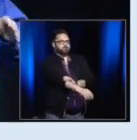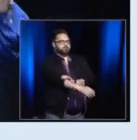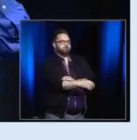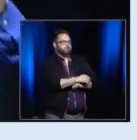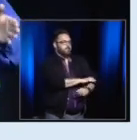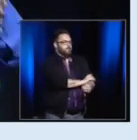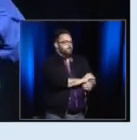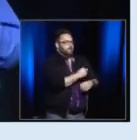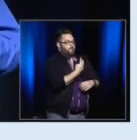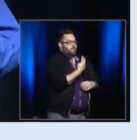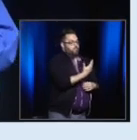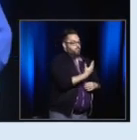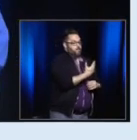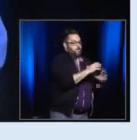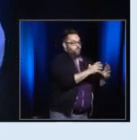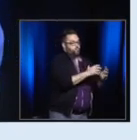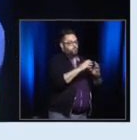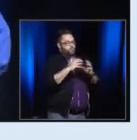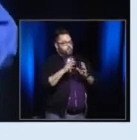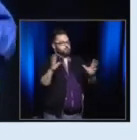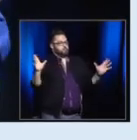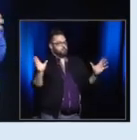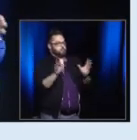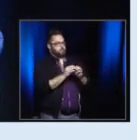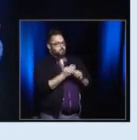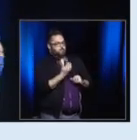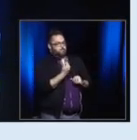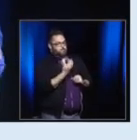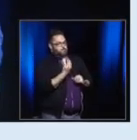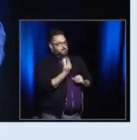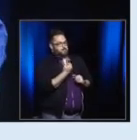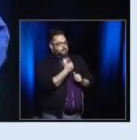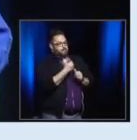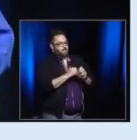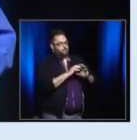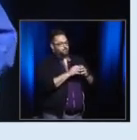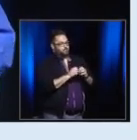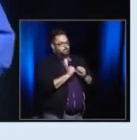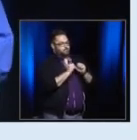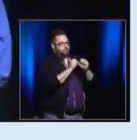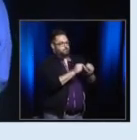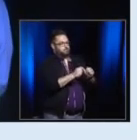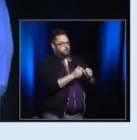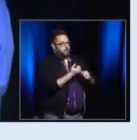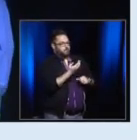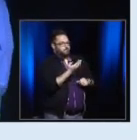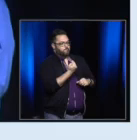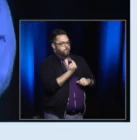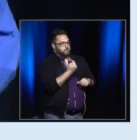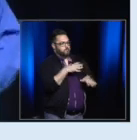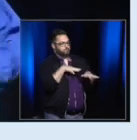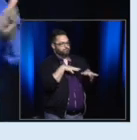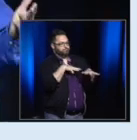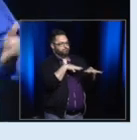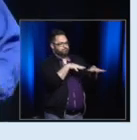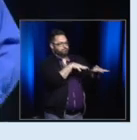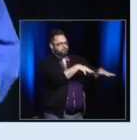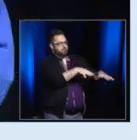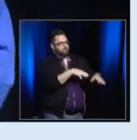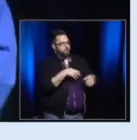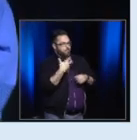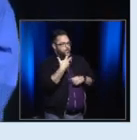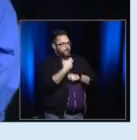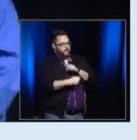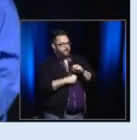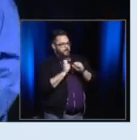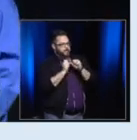groups have achieved a size of 14, and each group maintained that size for 3 consecutive years. And how thrilled were